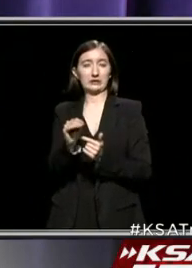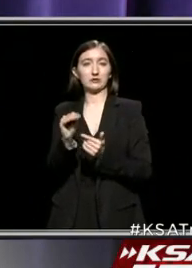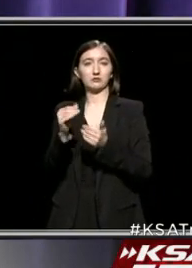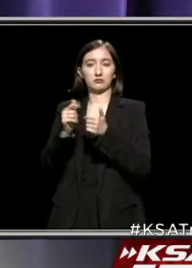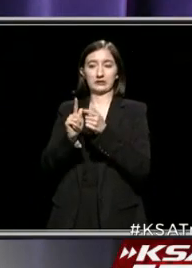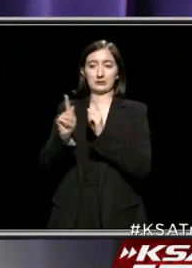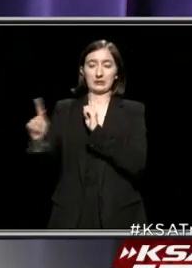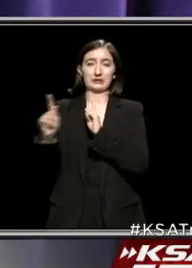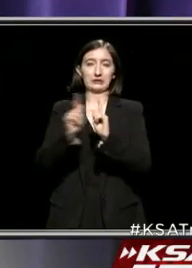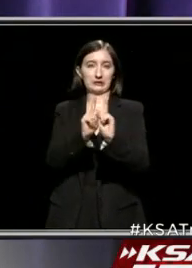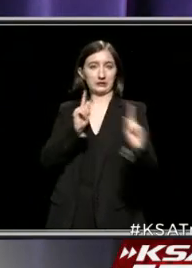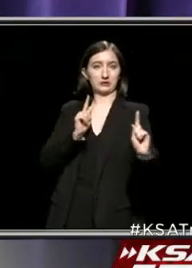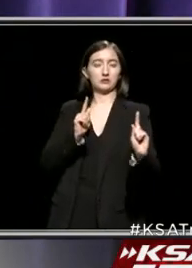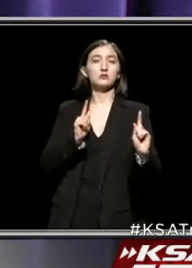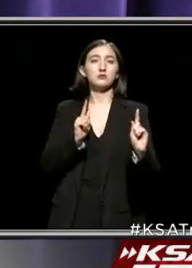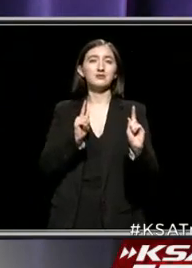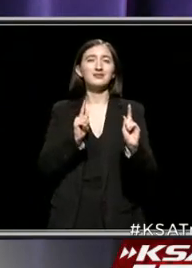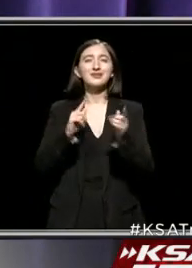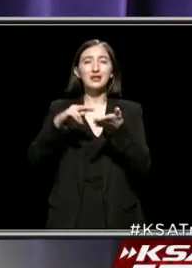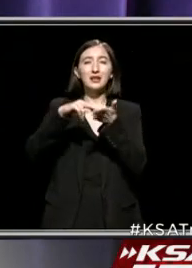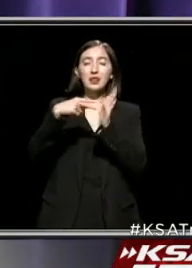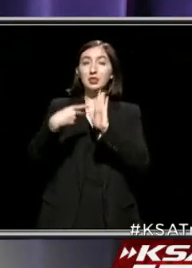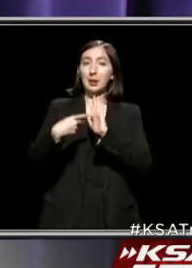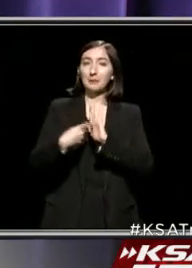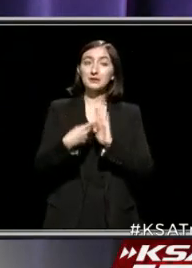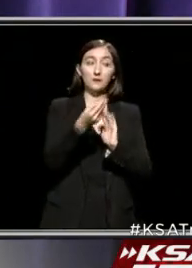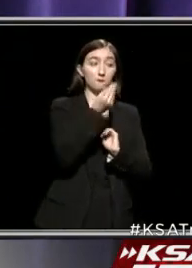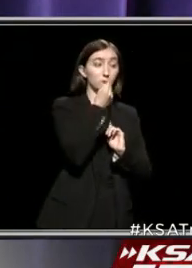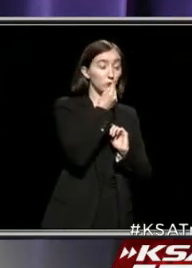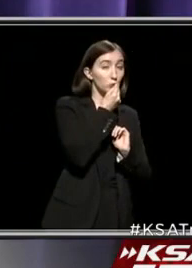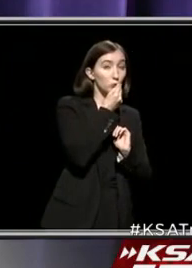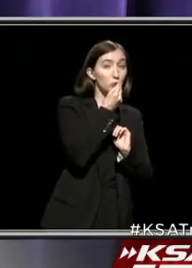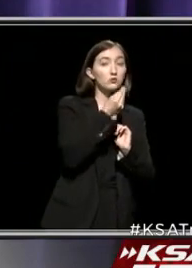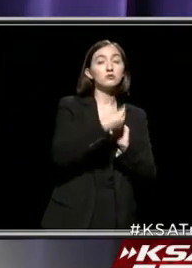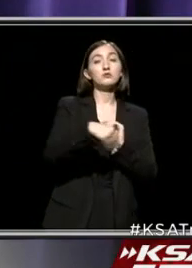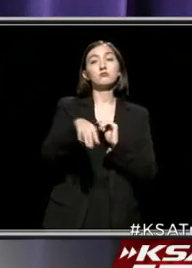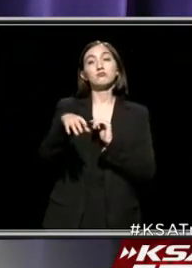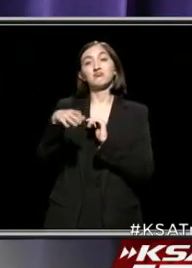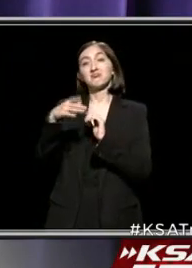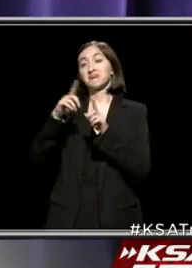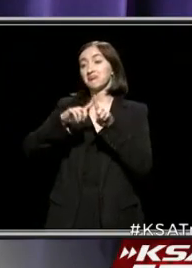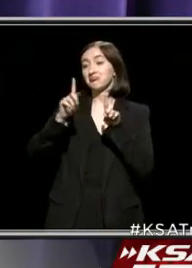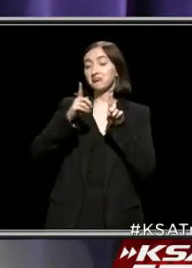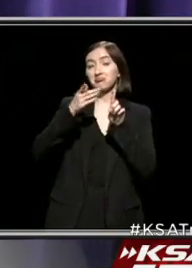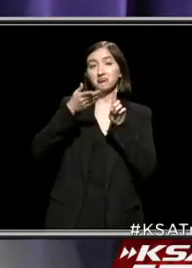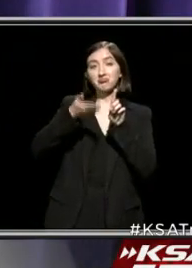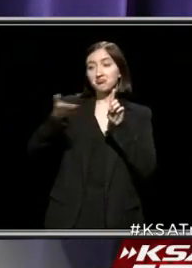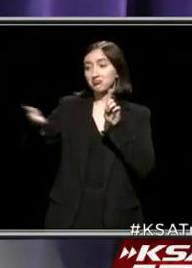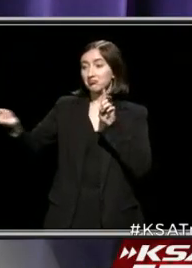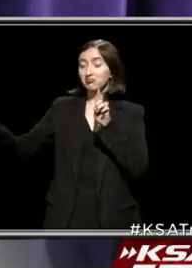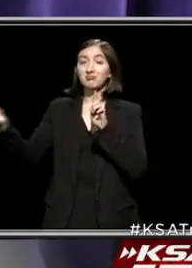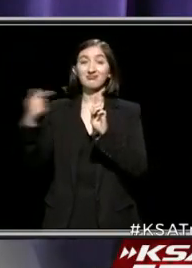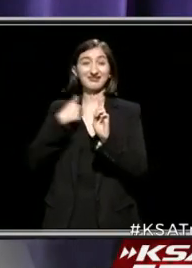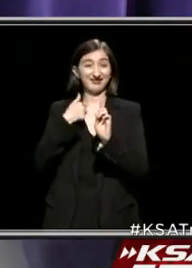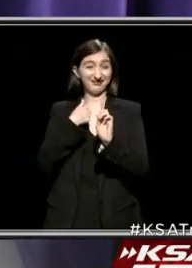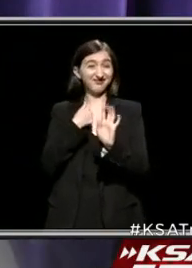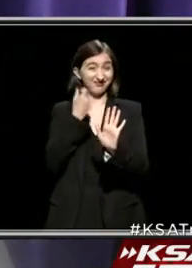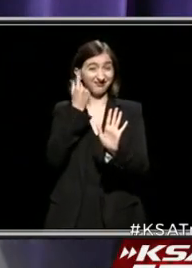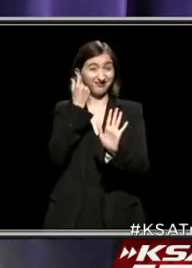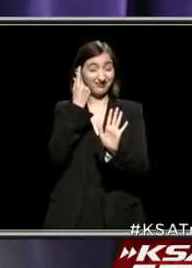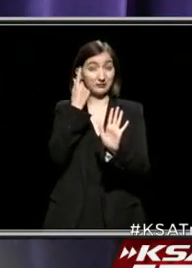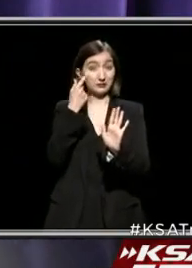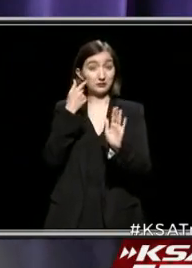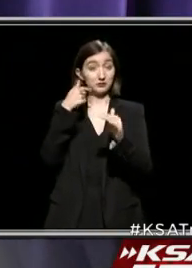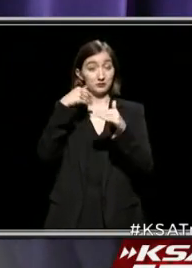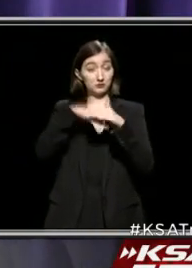cover household staples and retail. And that's important. They're doing that at HEB. I had to stand outside about 10 minutes before